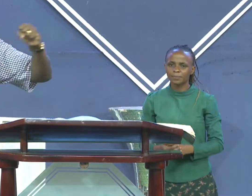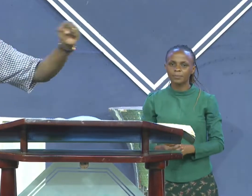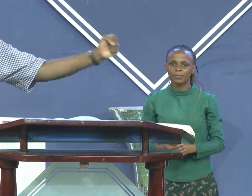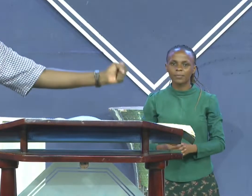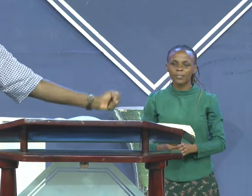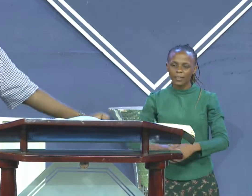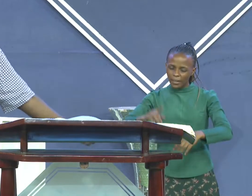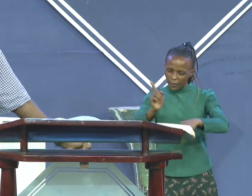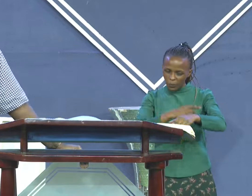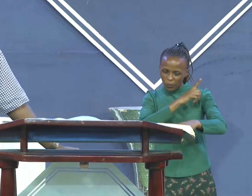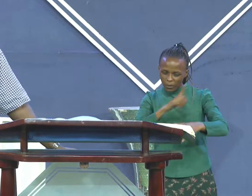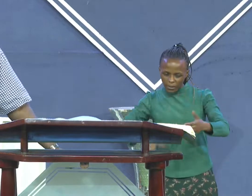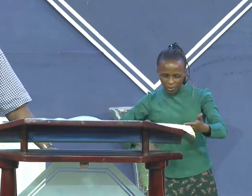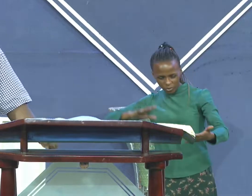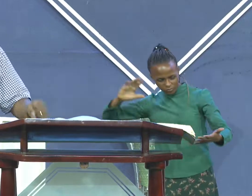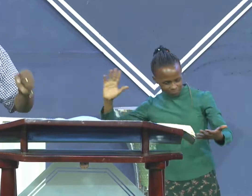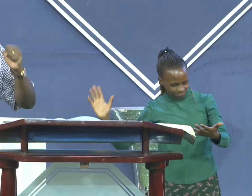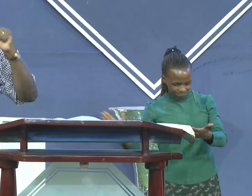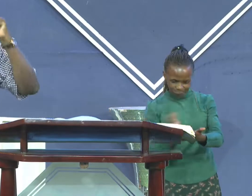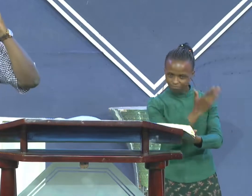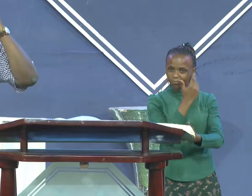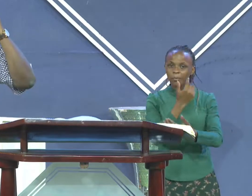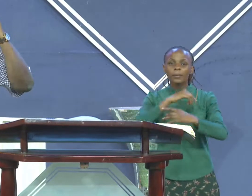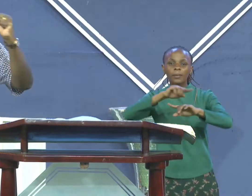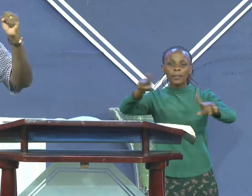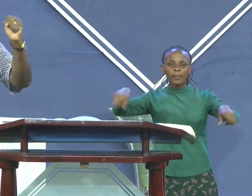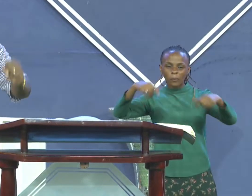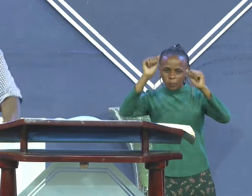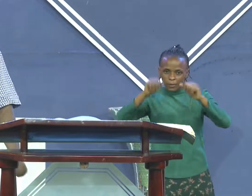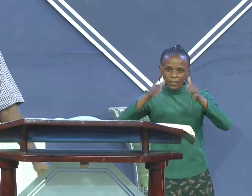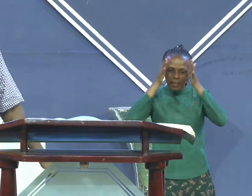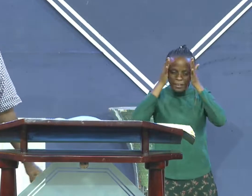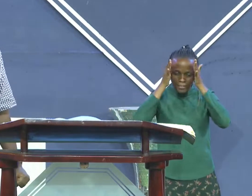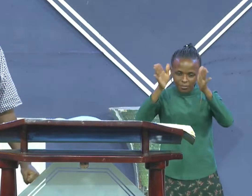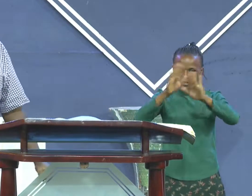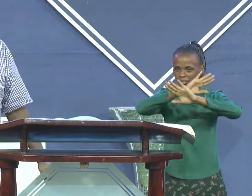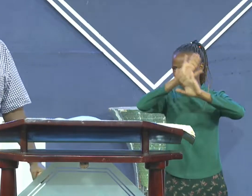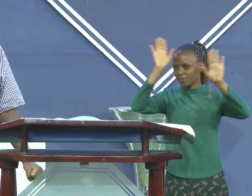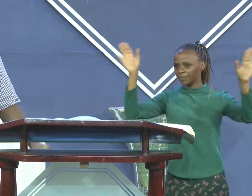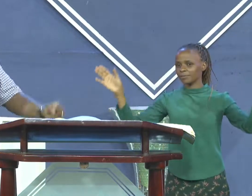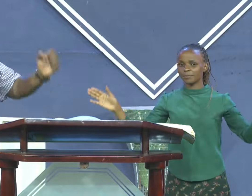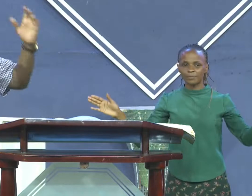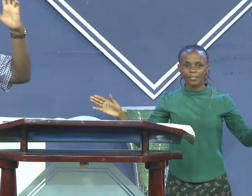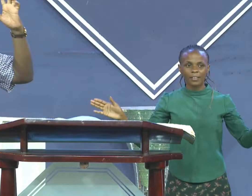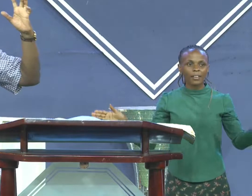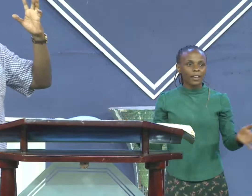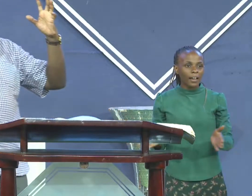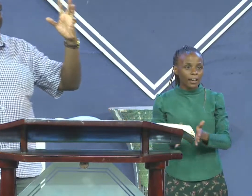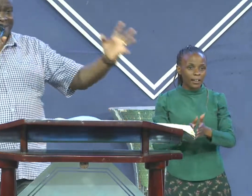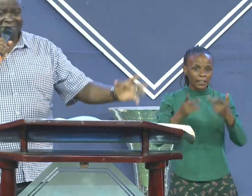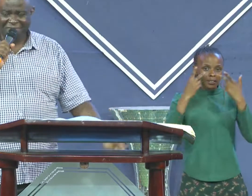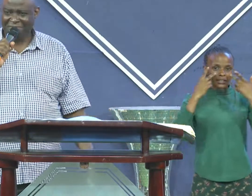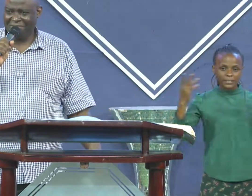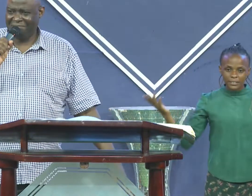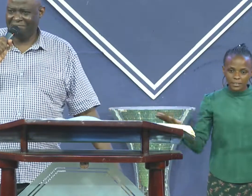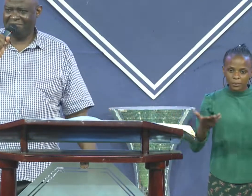when the Lord takes it away, we are able to focus and to see where we are